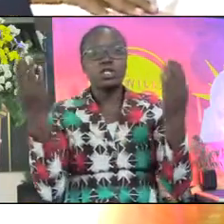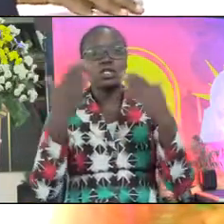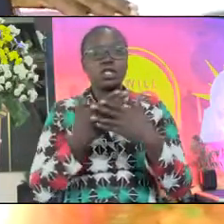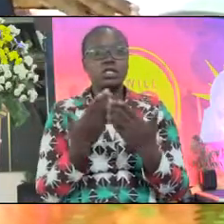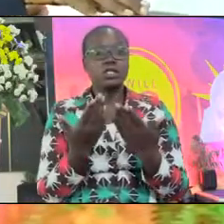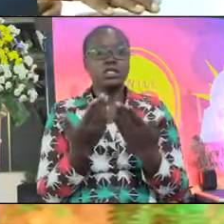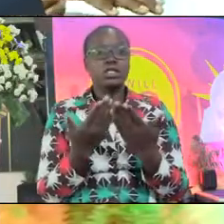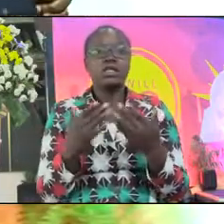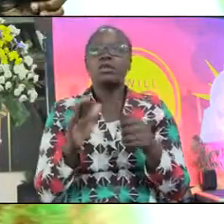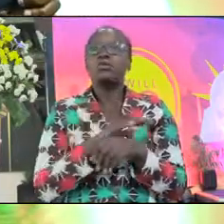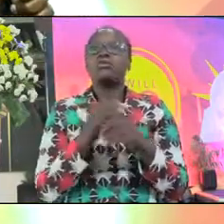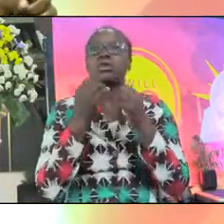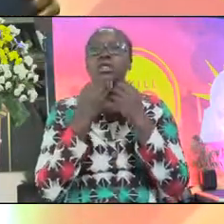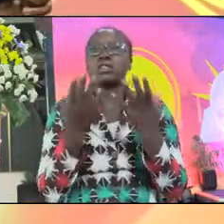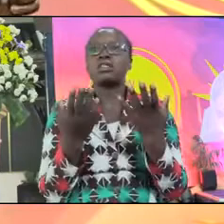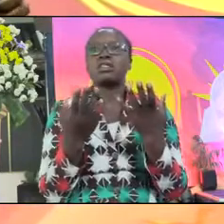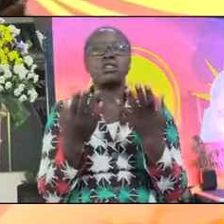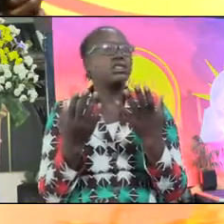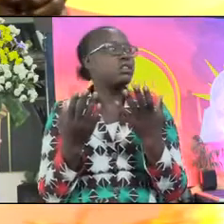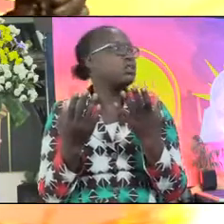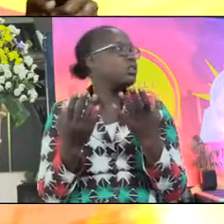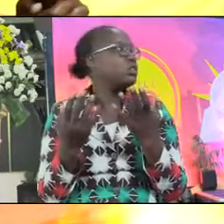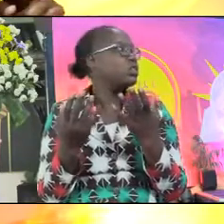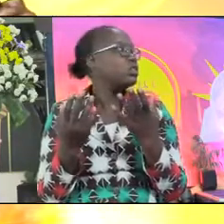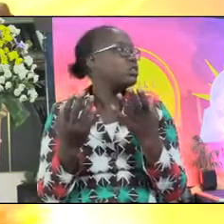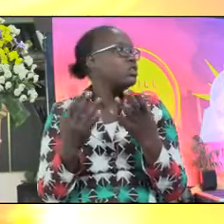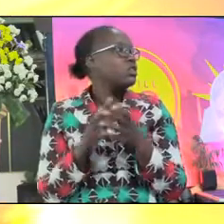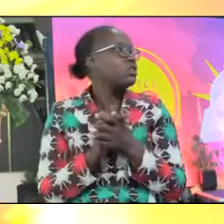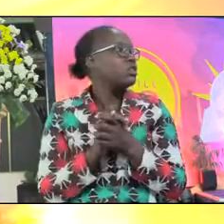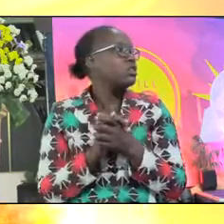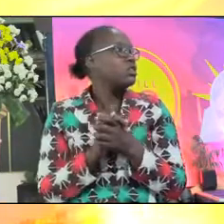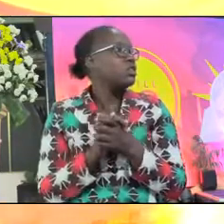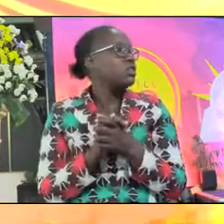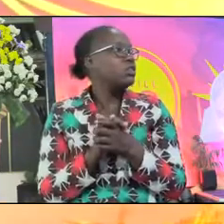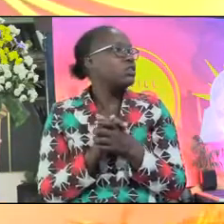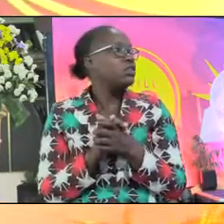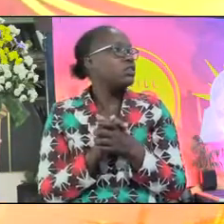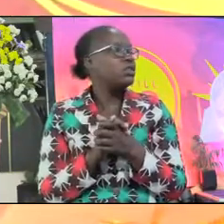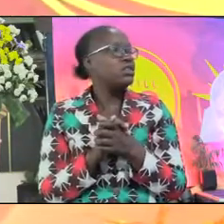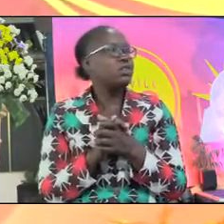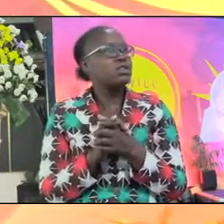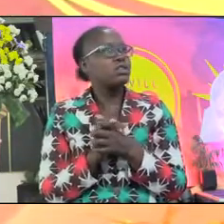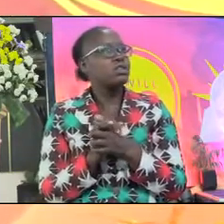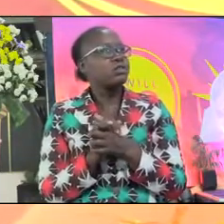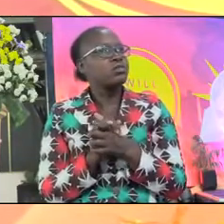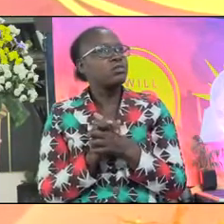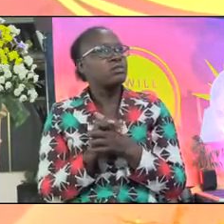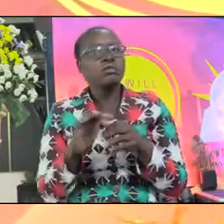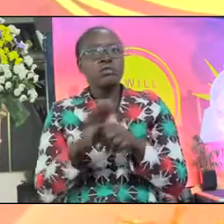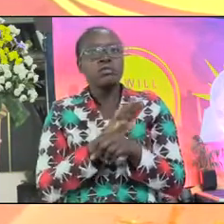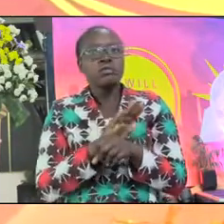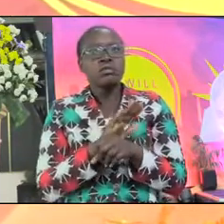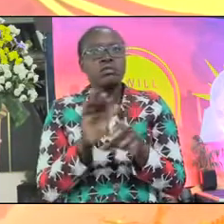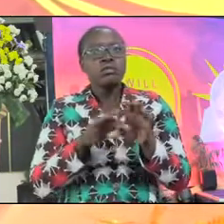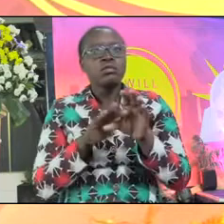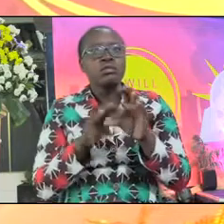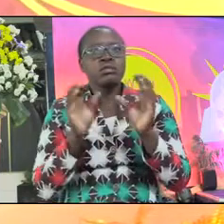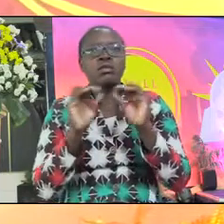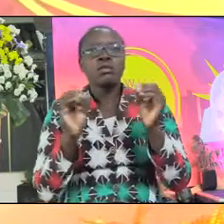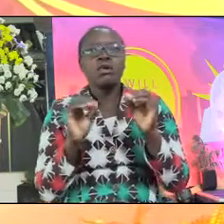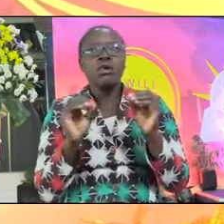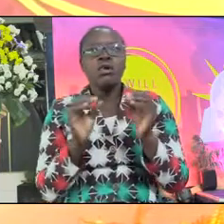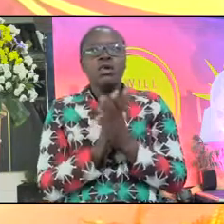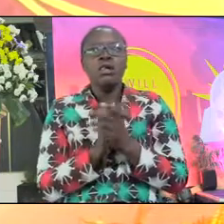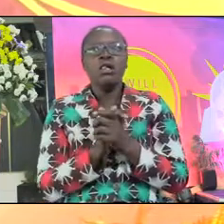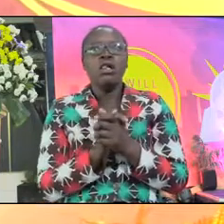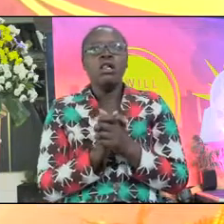full? Tell me the truth. I'm not talking post-COVID. Tell me. Is it full? If